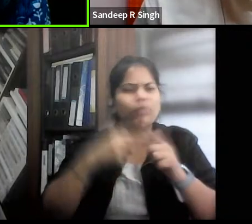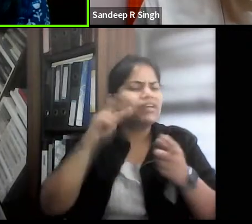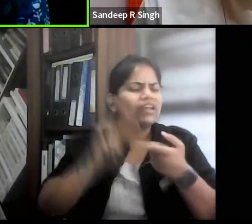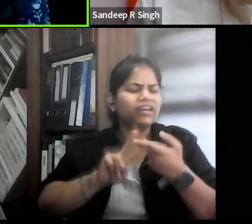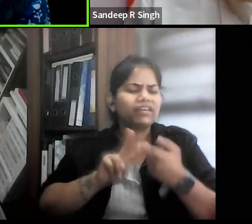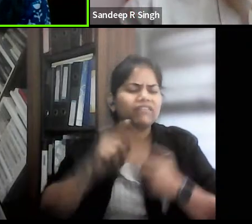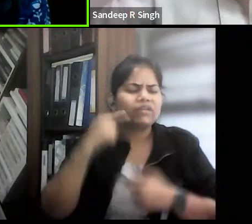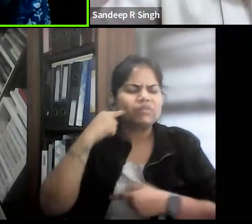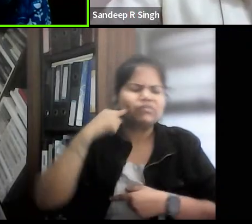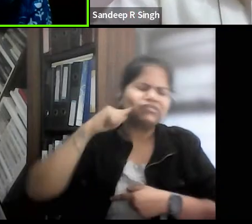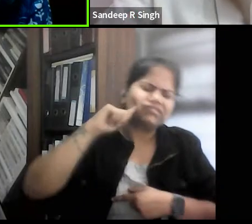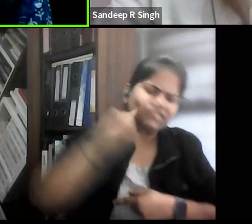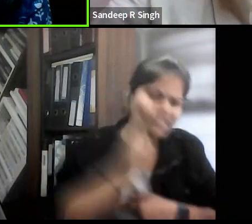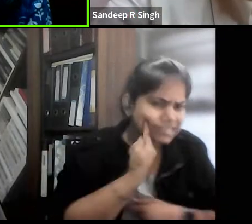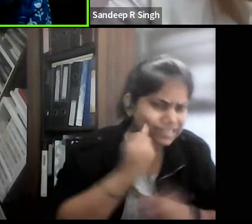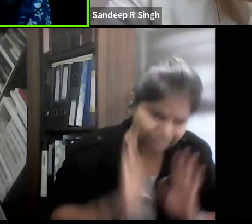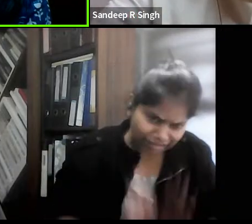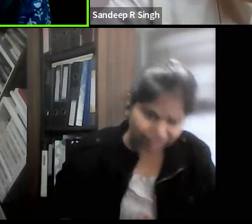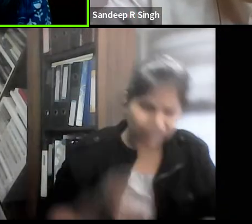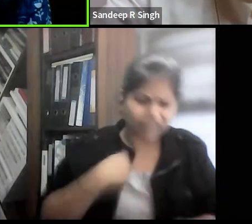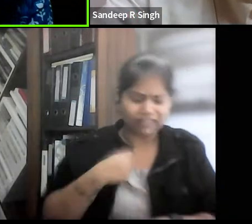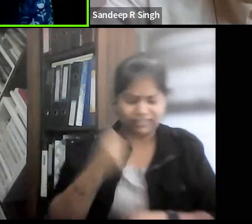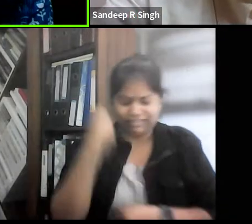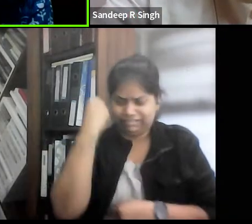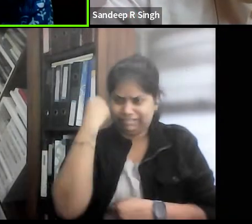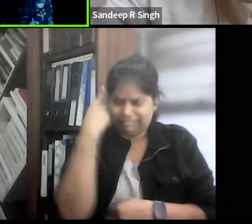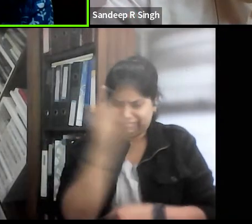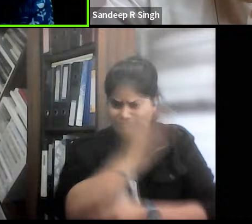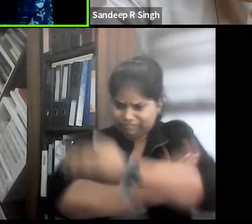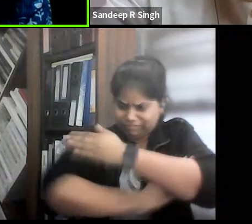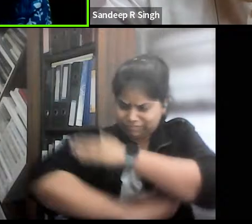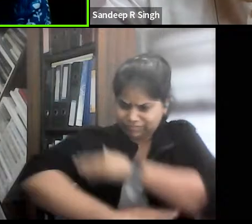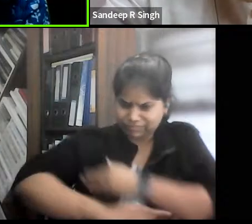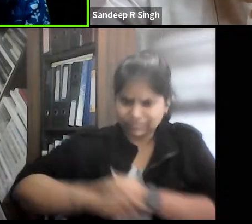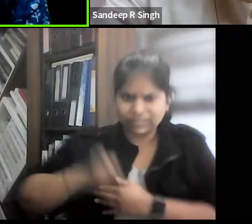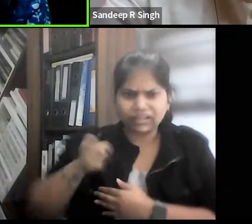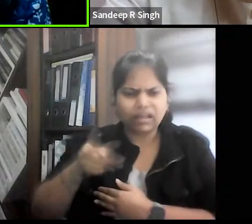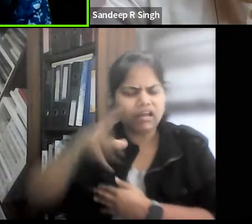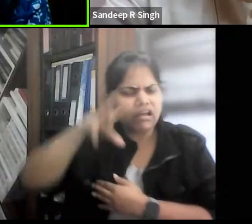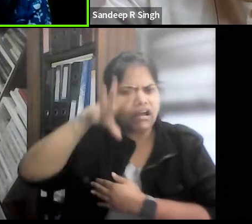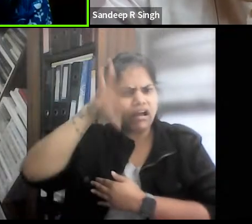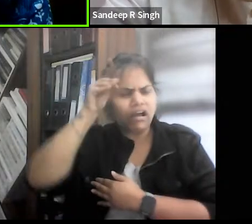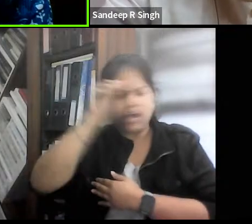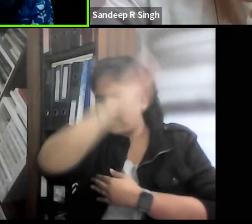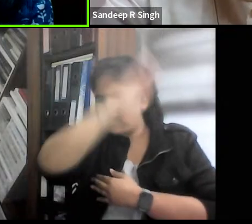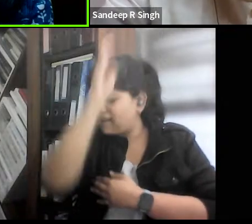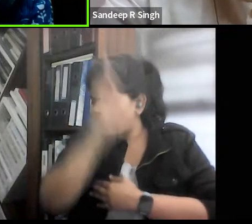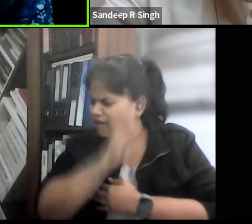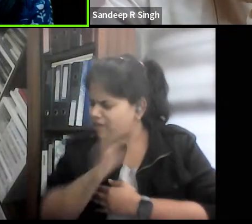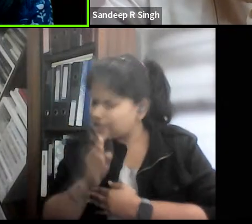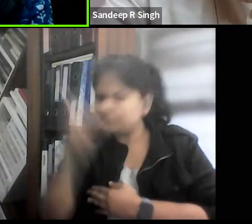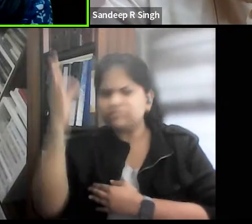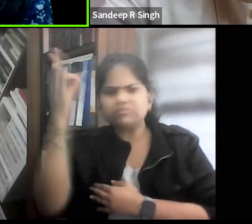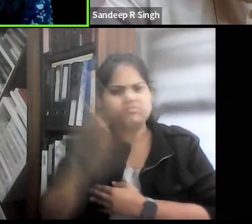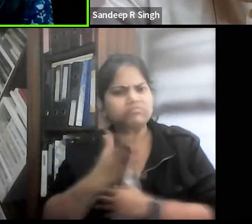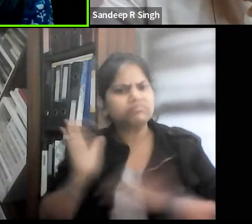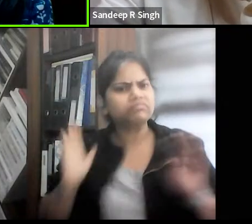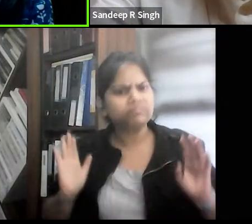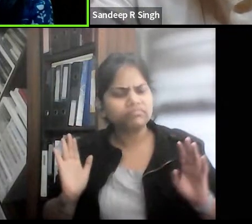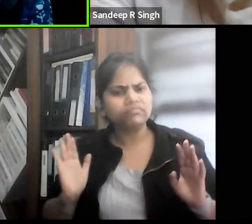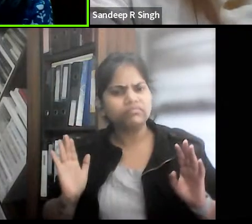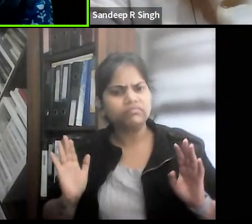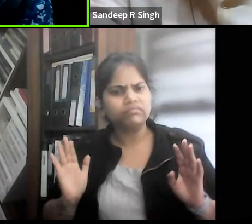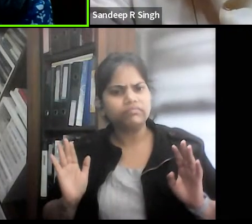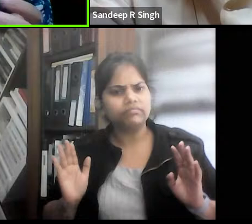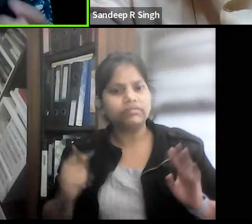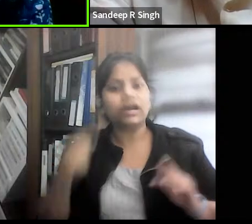in its understanding of disability that it will not learn anything that is new. And I said that, the ISL,